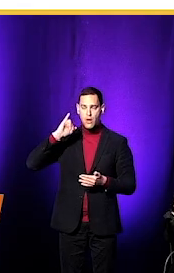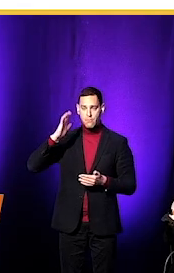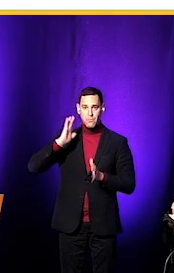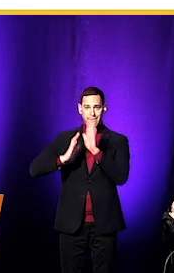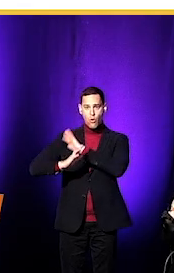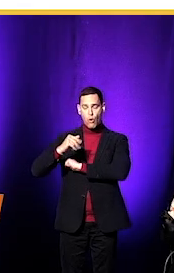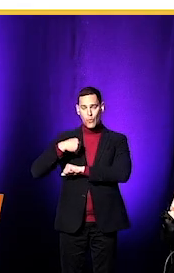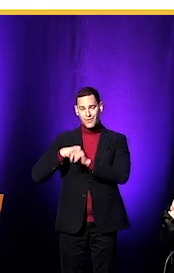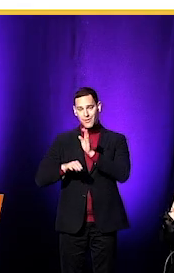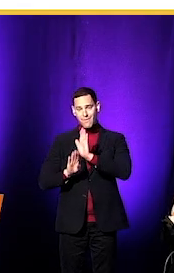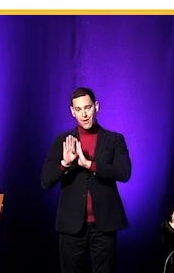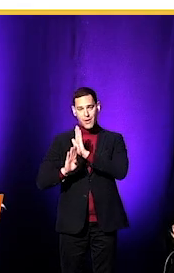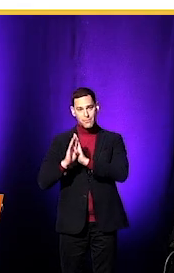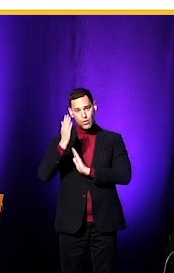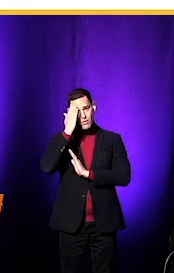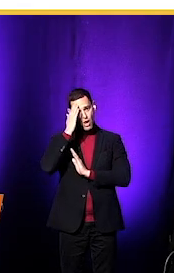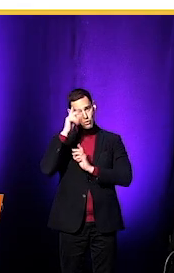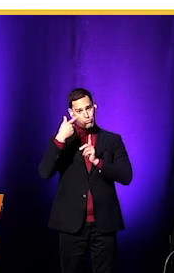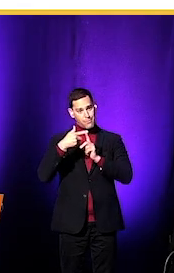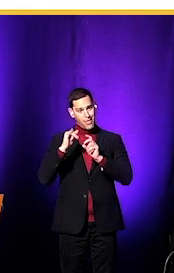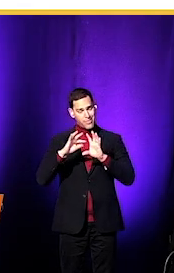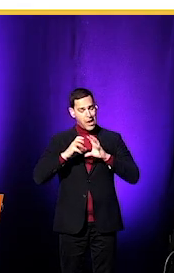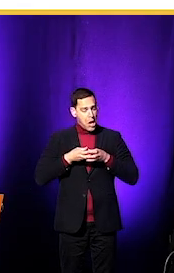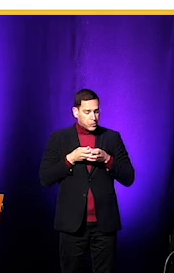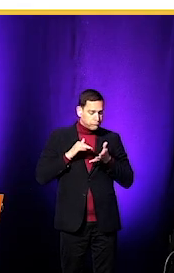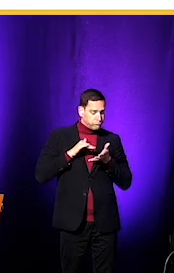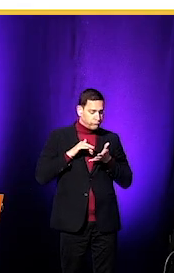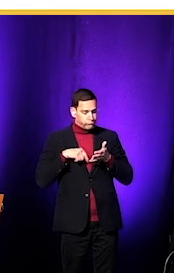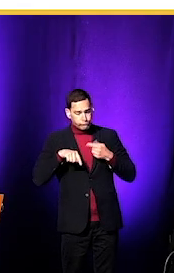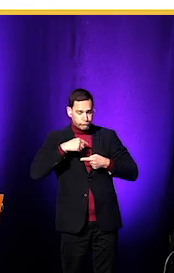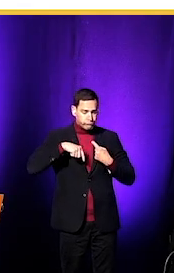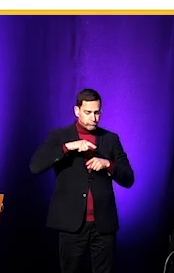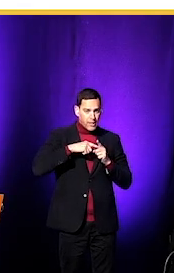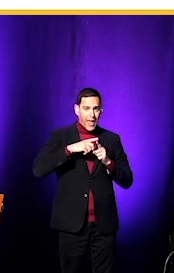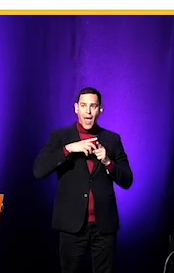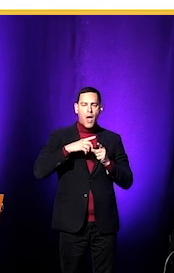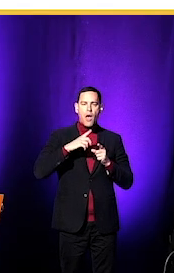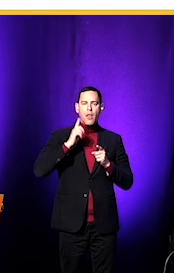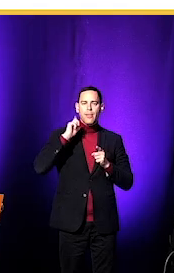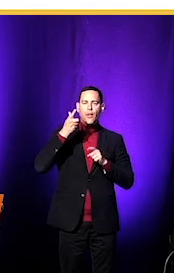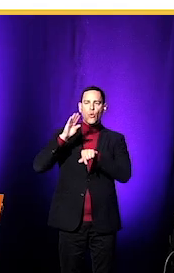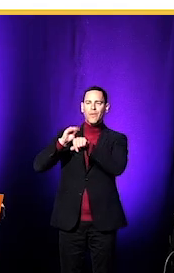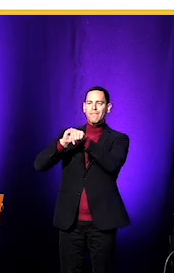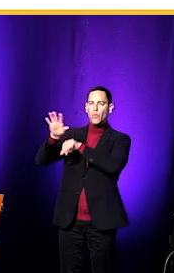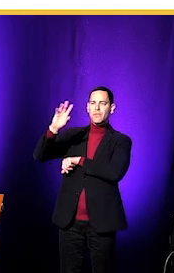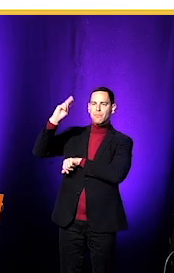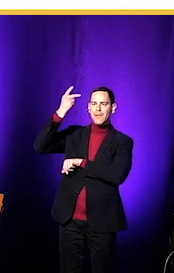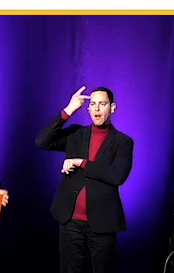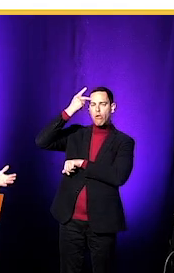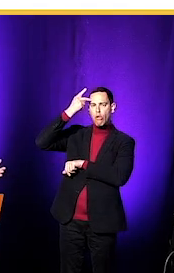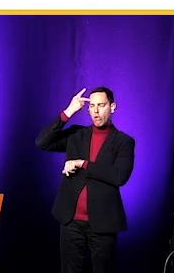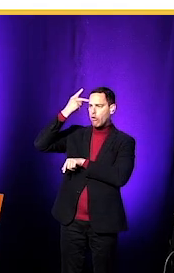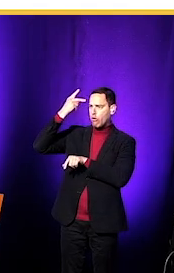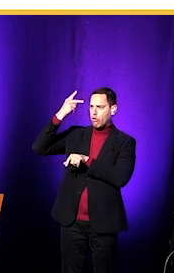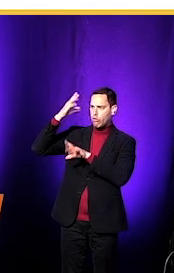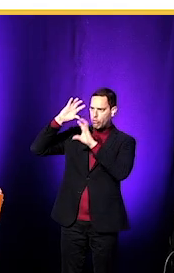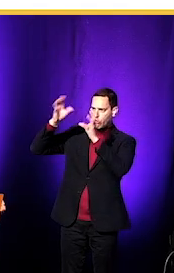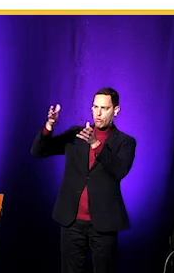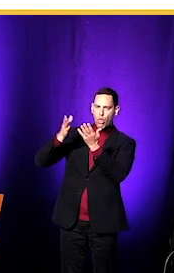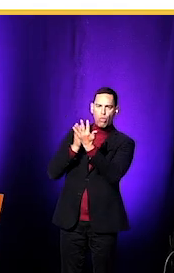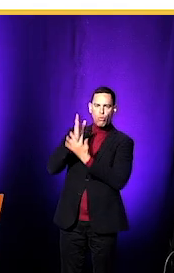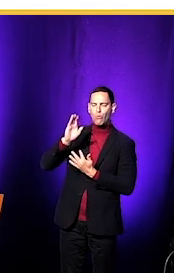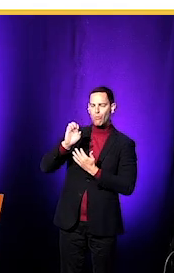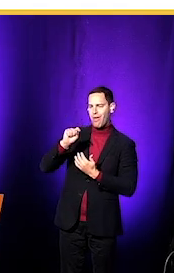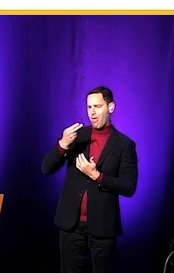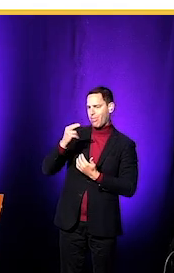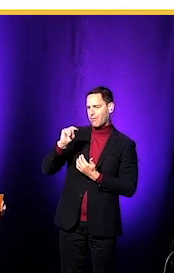the political arena over time. It didn't take a year or 6 months. So it's another way of thinking about knowledge mobilization,